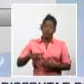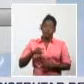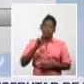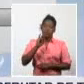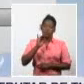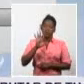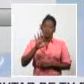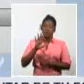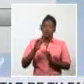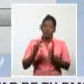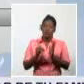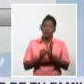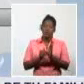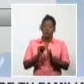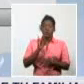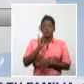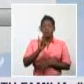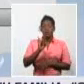accumulates